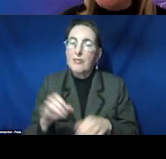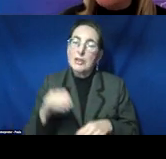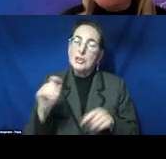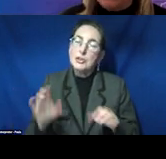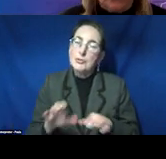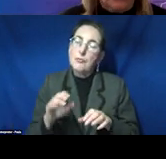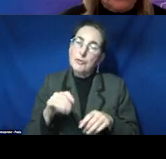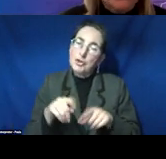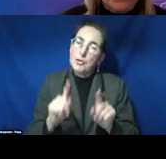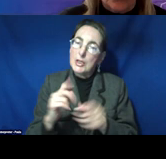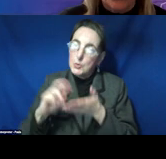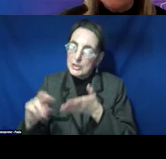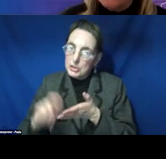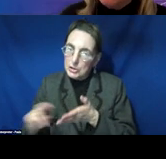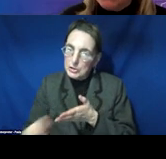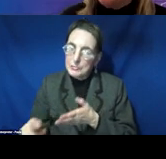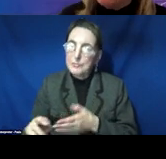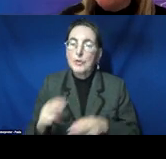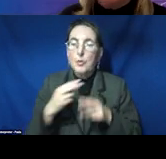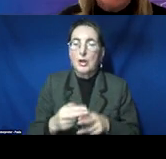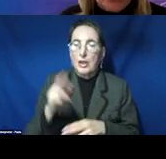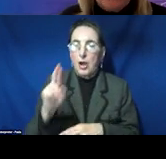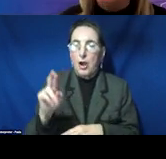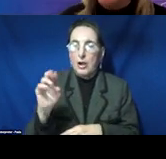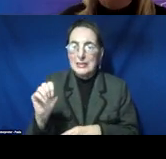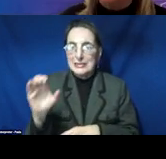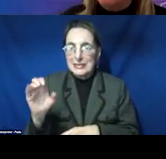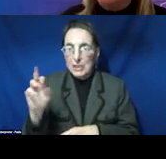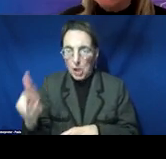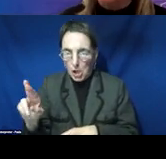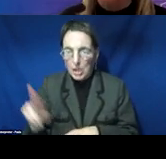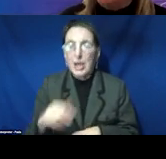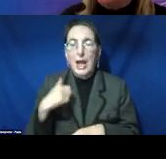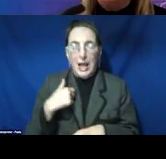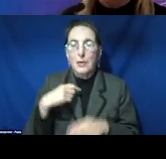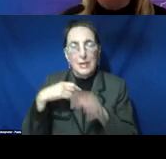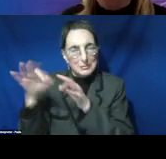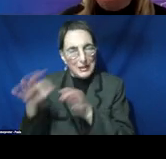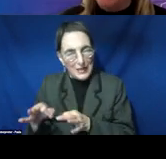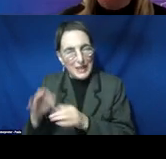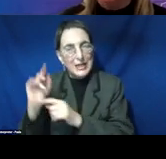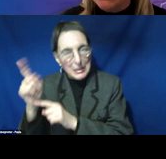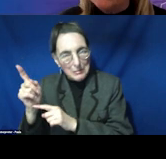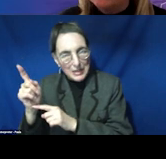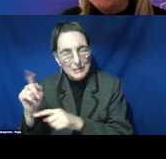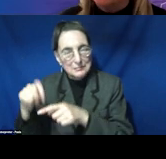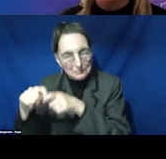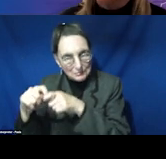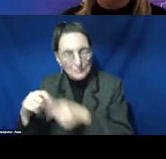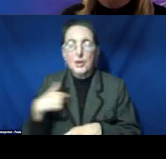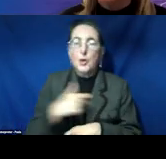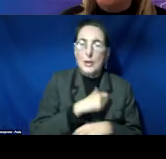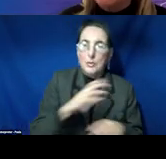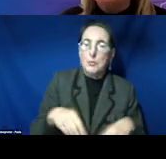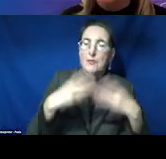it RECRA or RECR, and I'm going to be covering it in a bit, but we will be providing extra